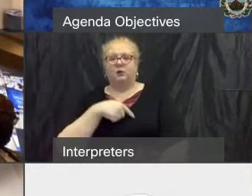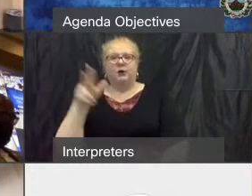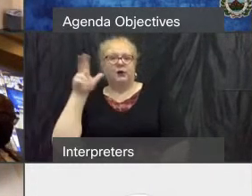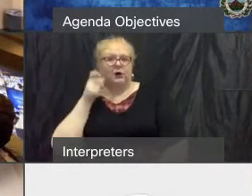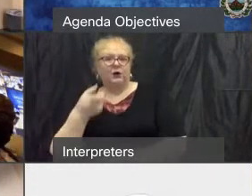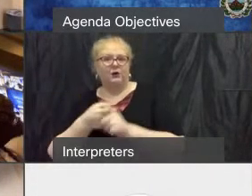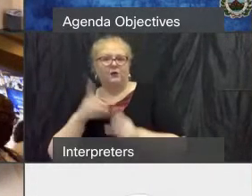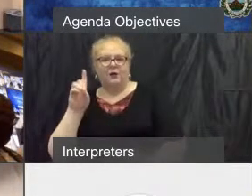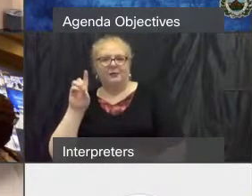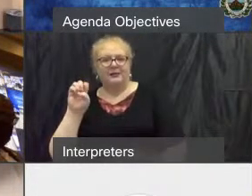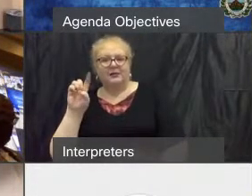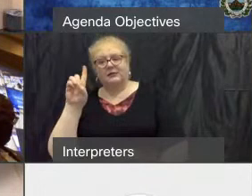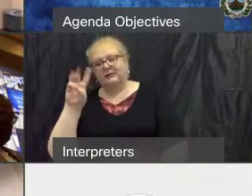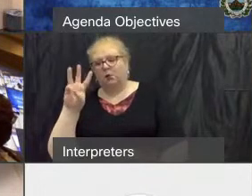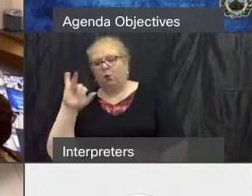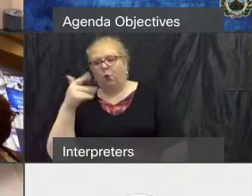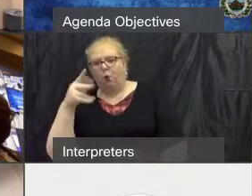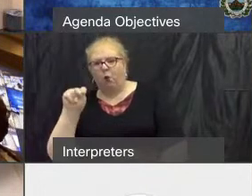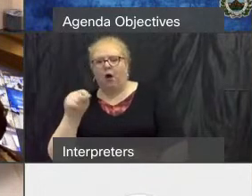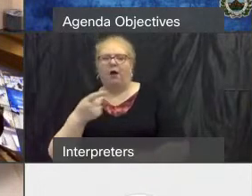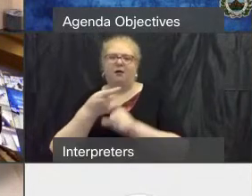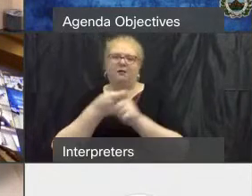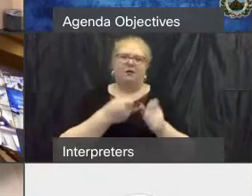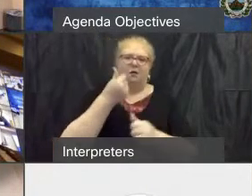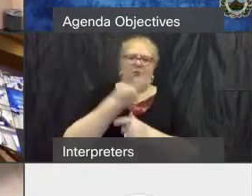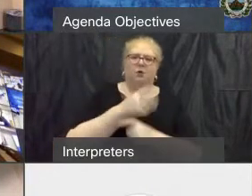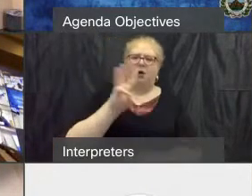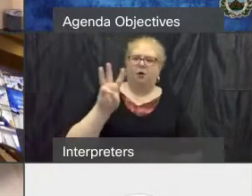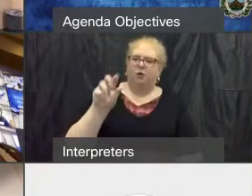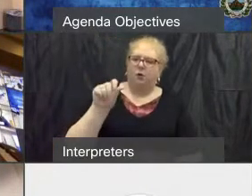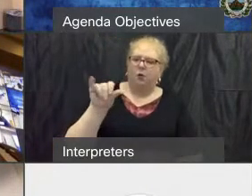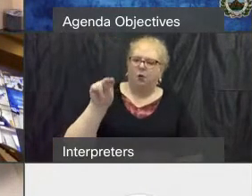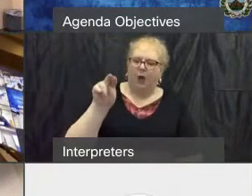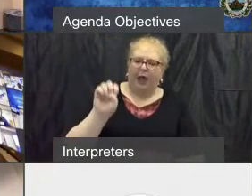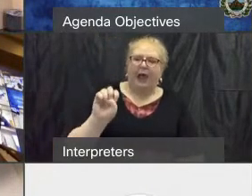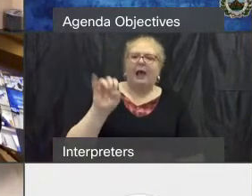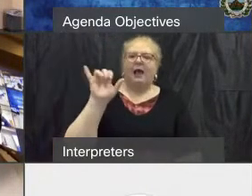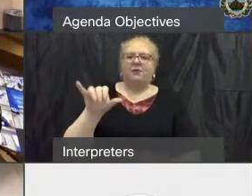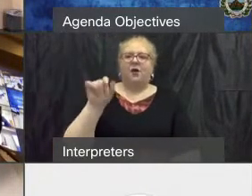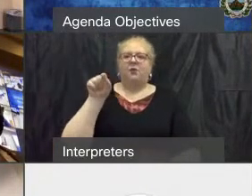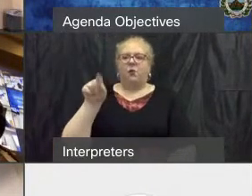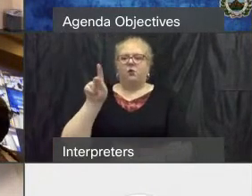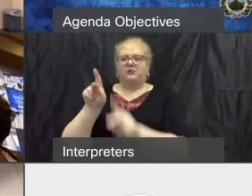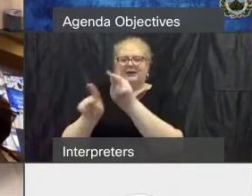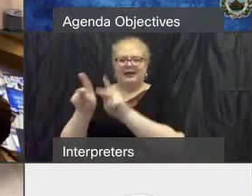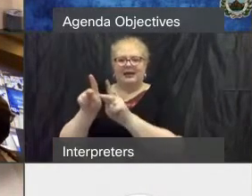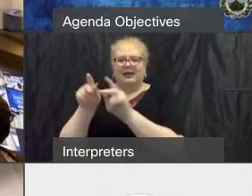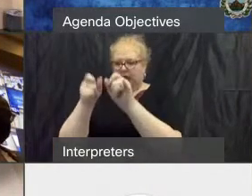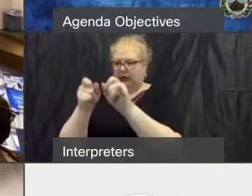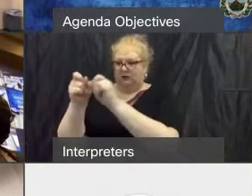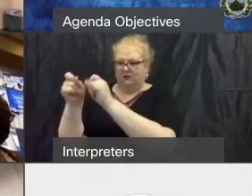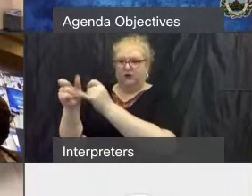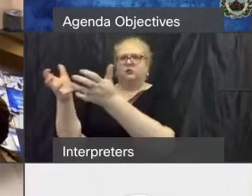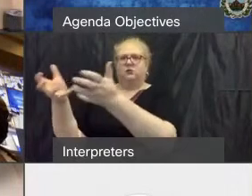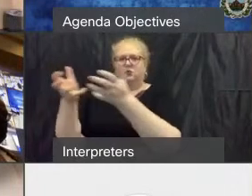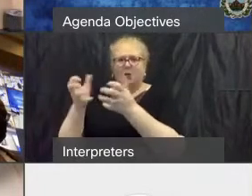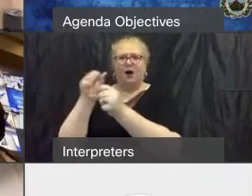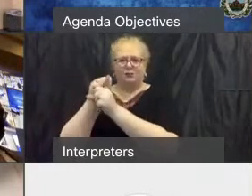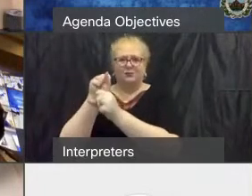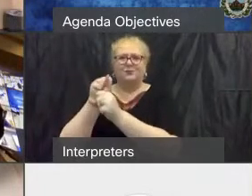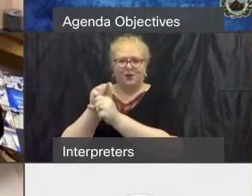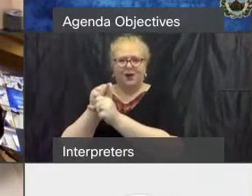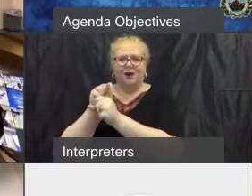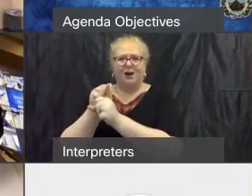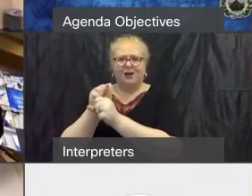and that's what we were hearing from Brother Wayne, that these individuals, they want to work,